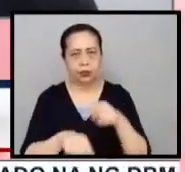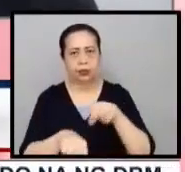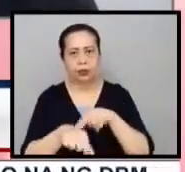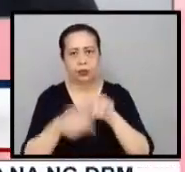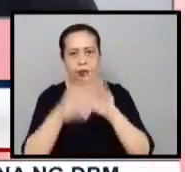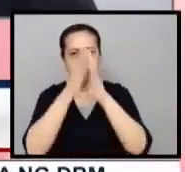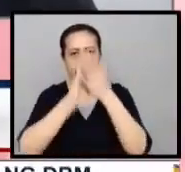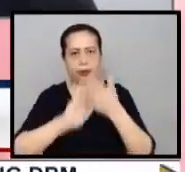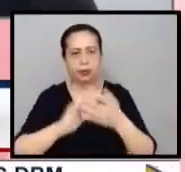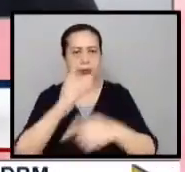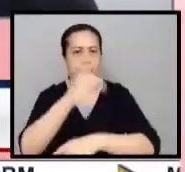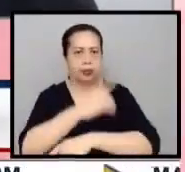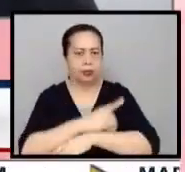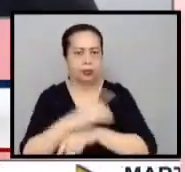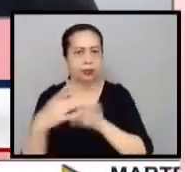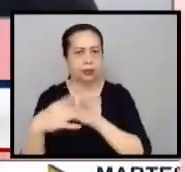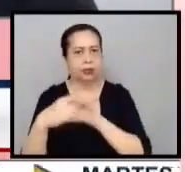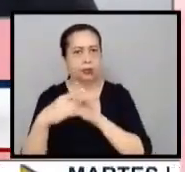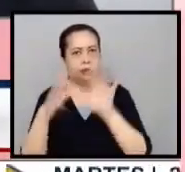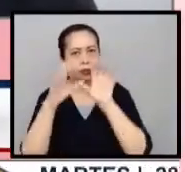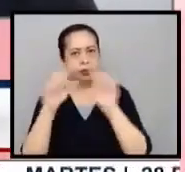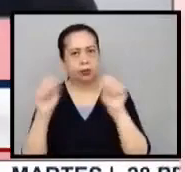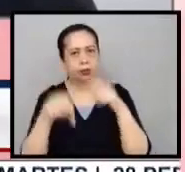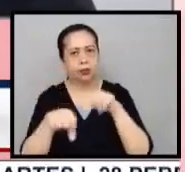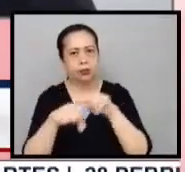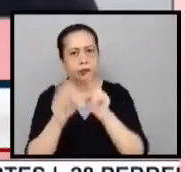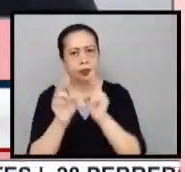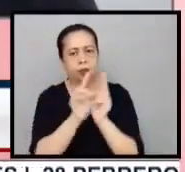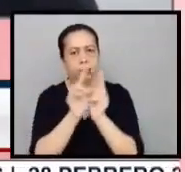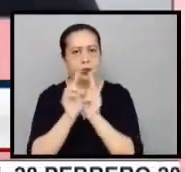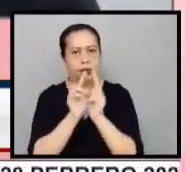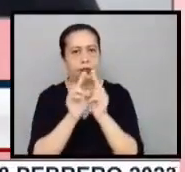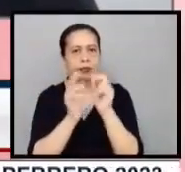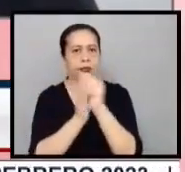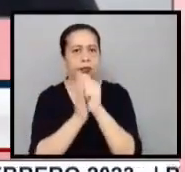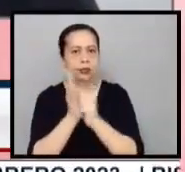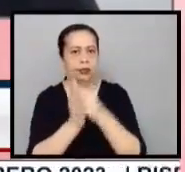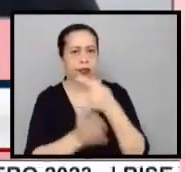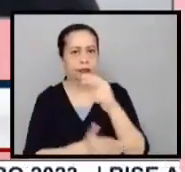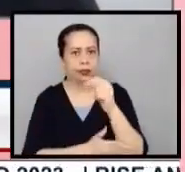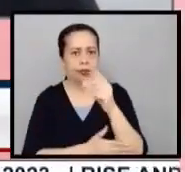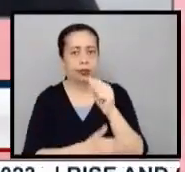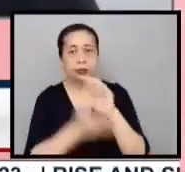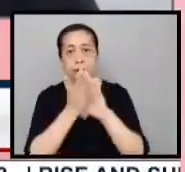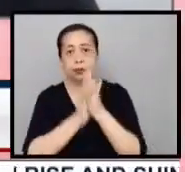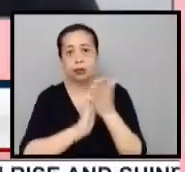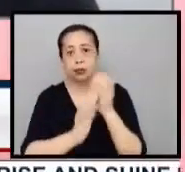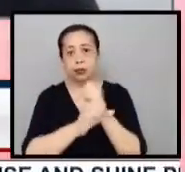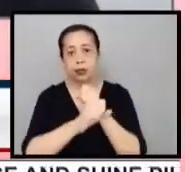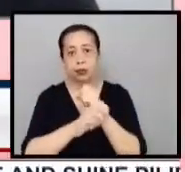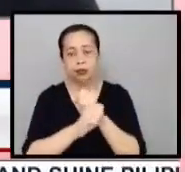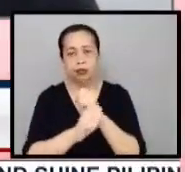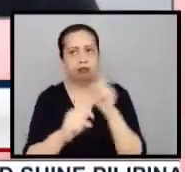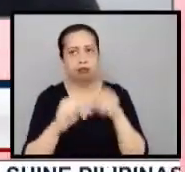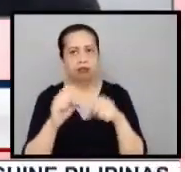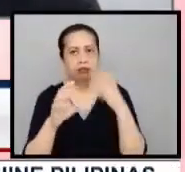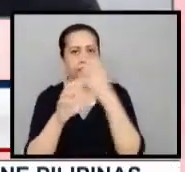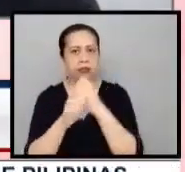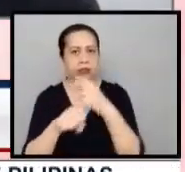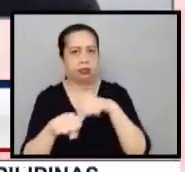in consonance with the President's National Unity Agenda. Because as peace advocates, we believe that we cannot achieve national